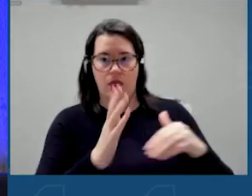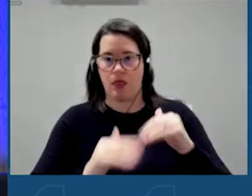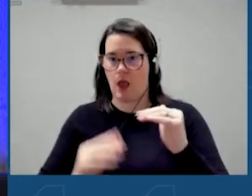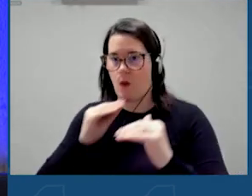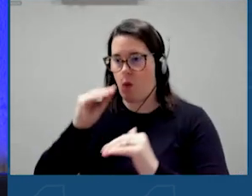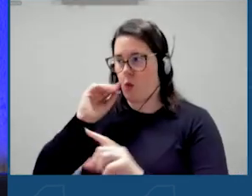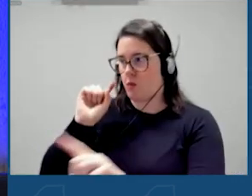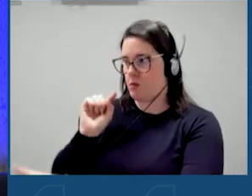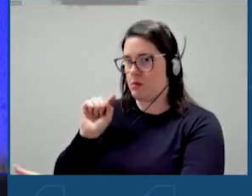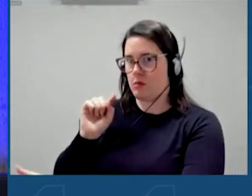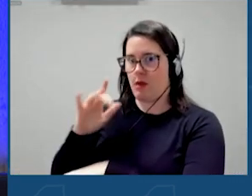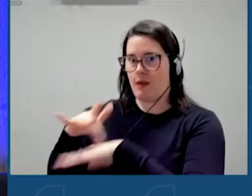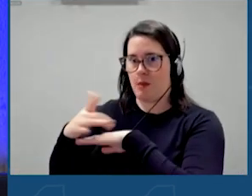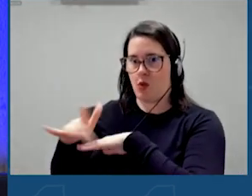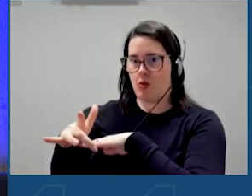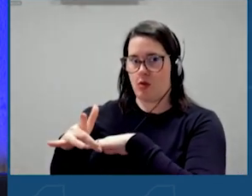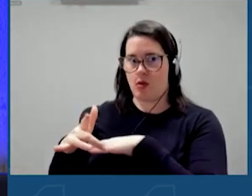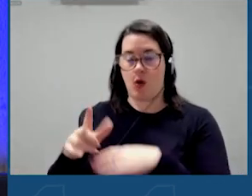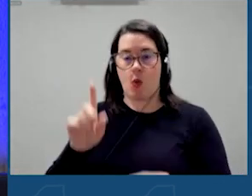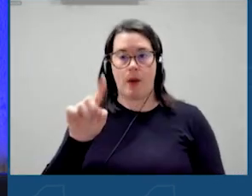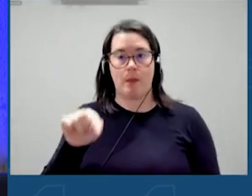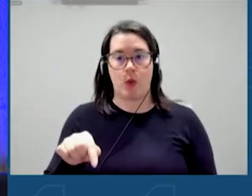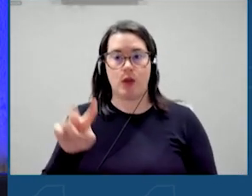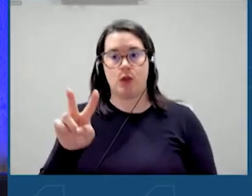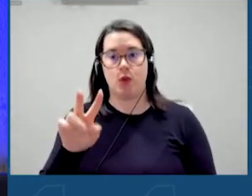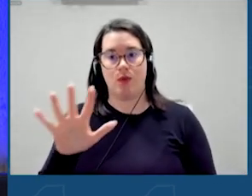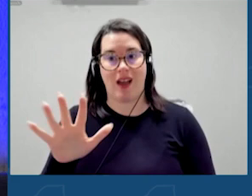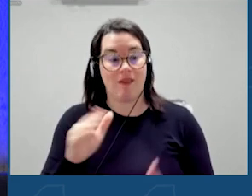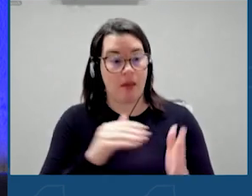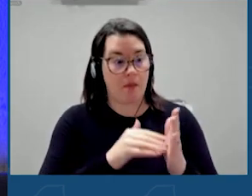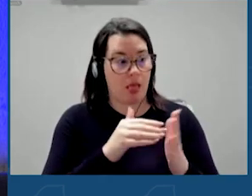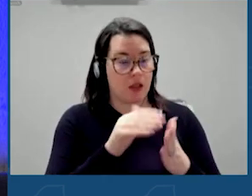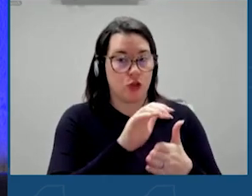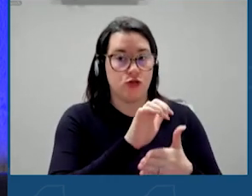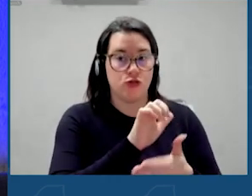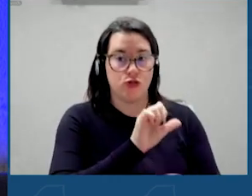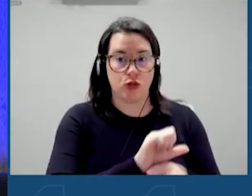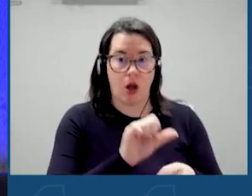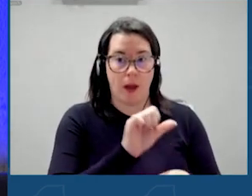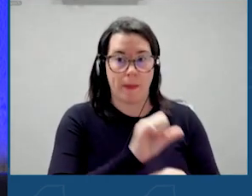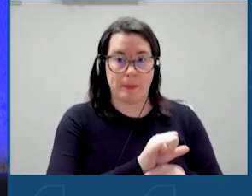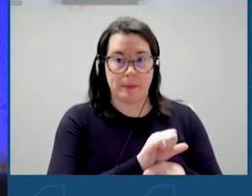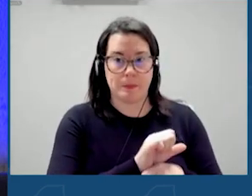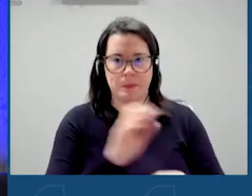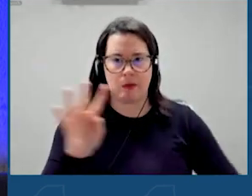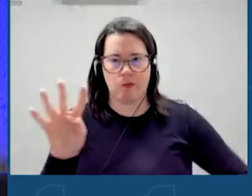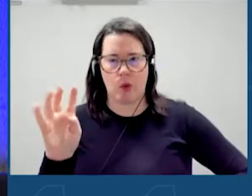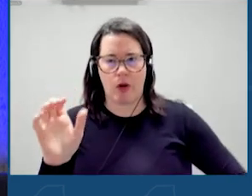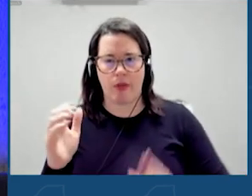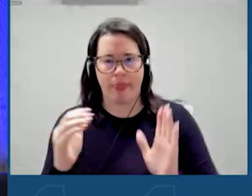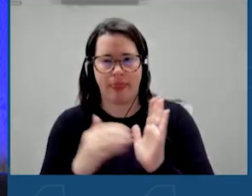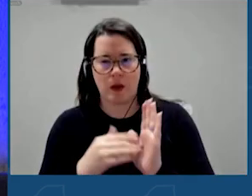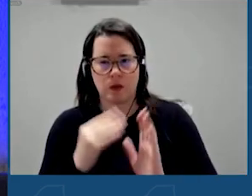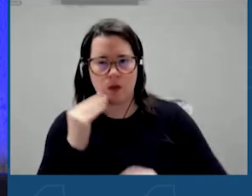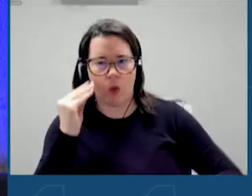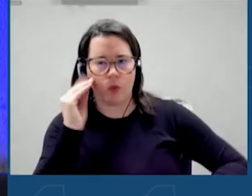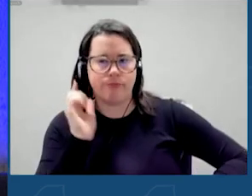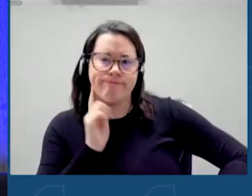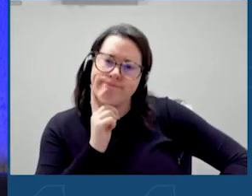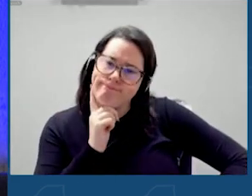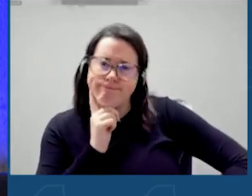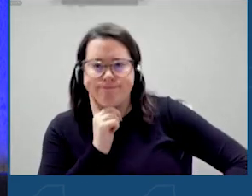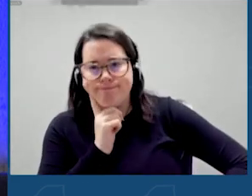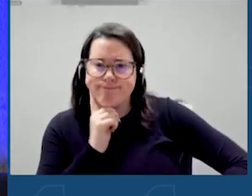leaving us with 1.25 million jobs, but only 400,000 units of housing. See the